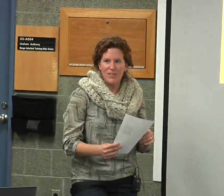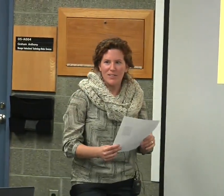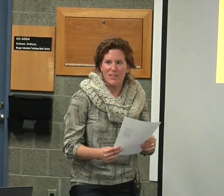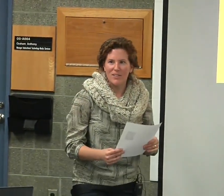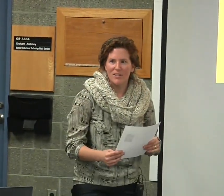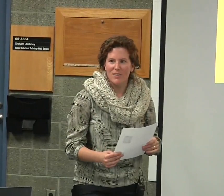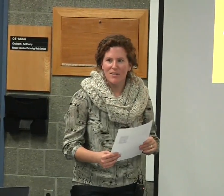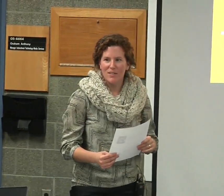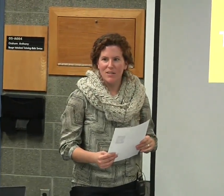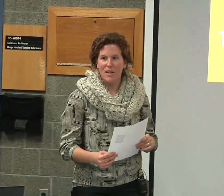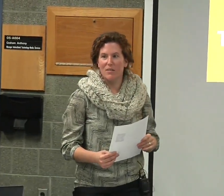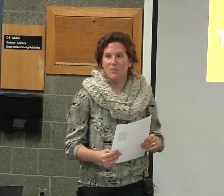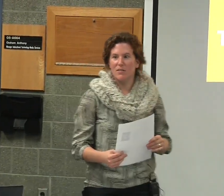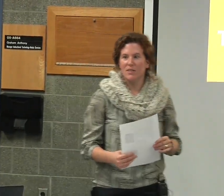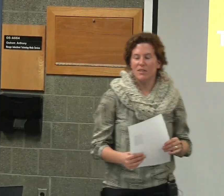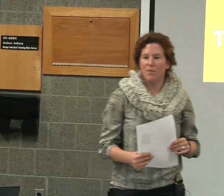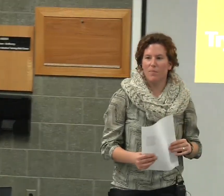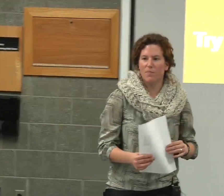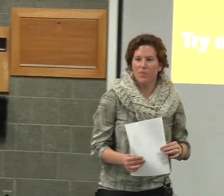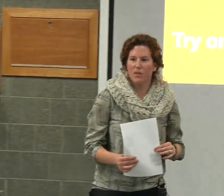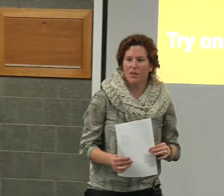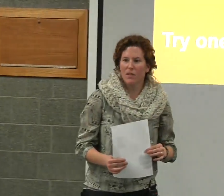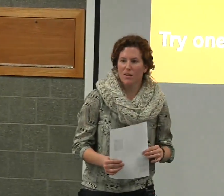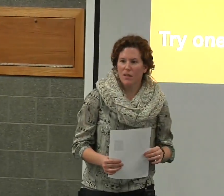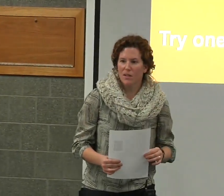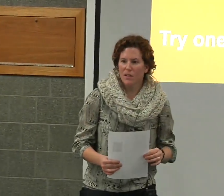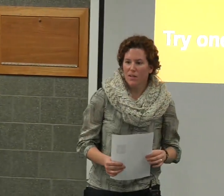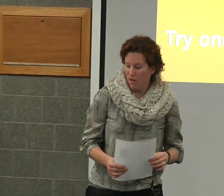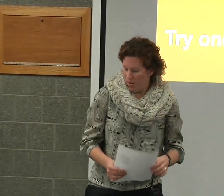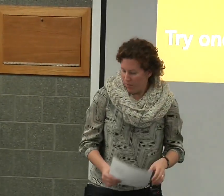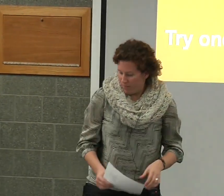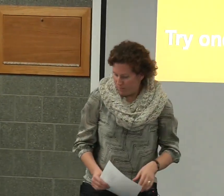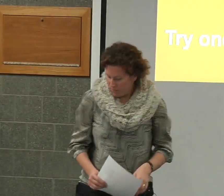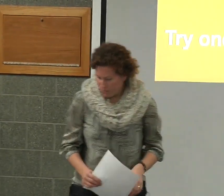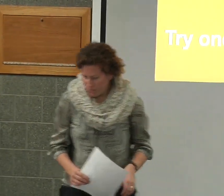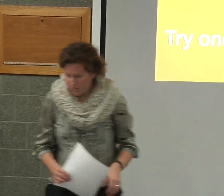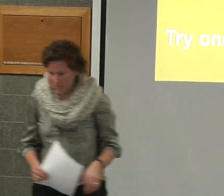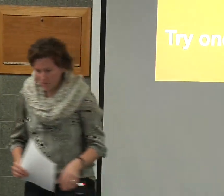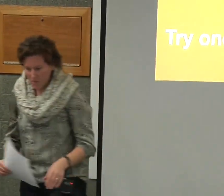read through it. Yes, yep.